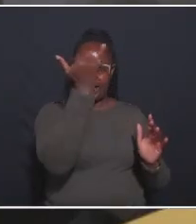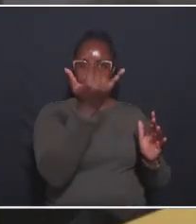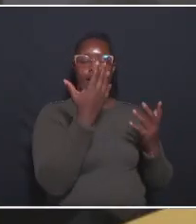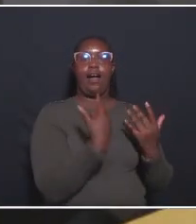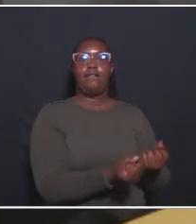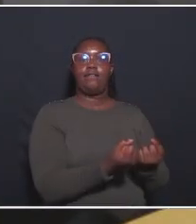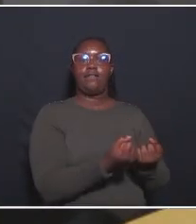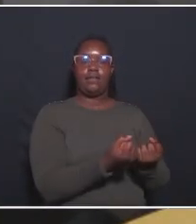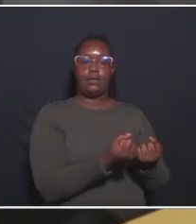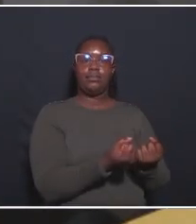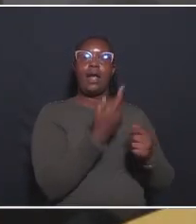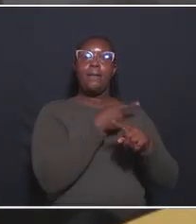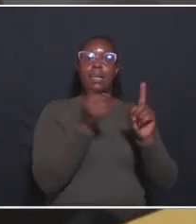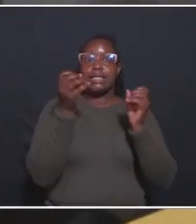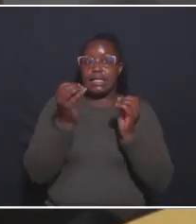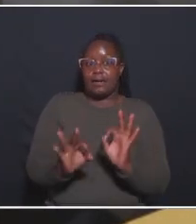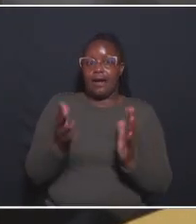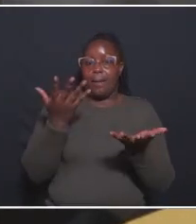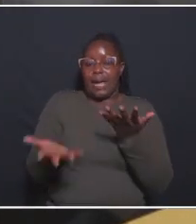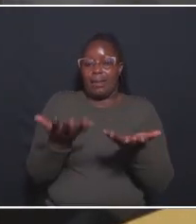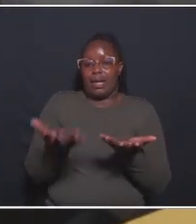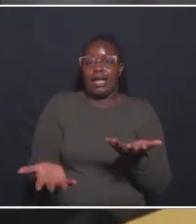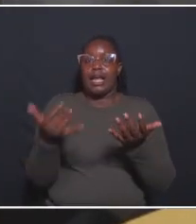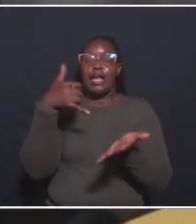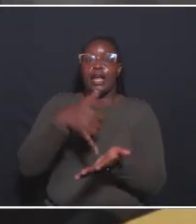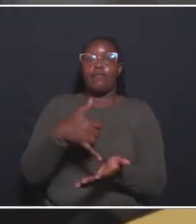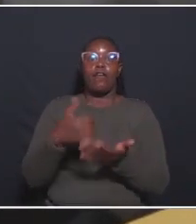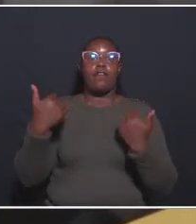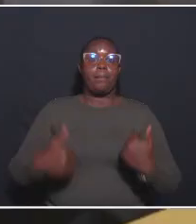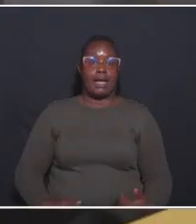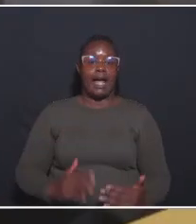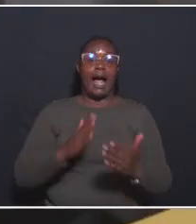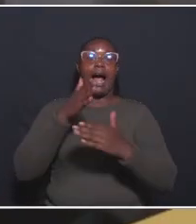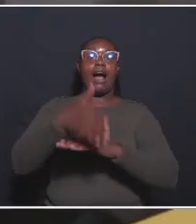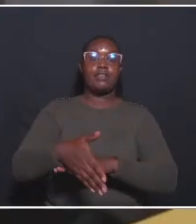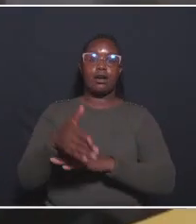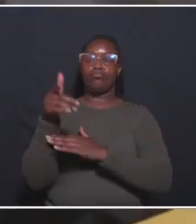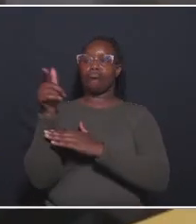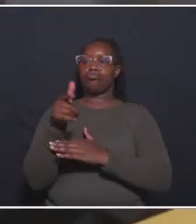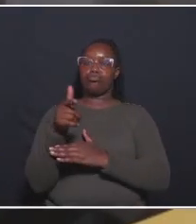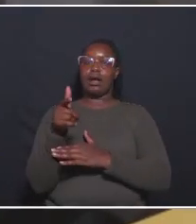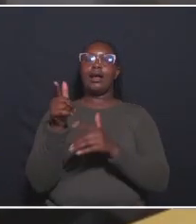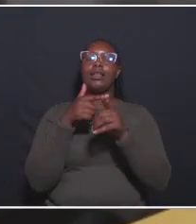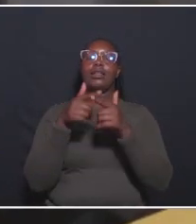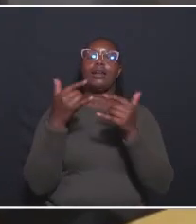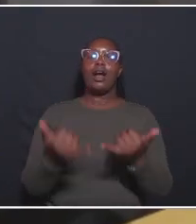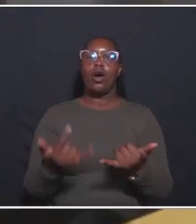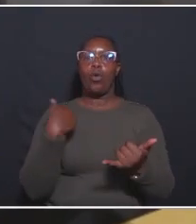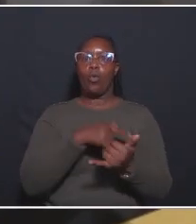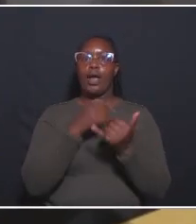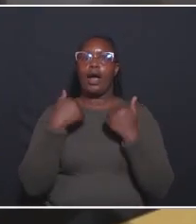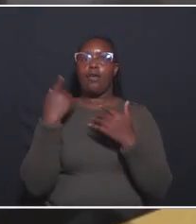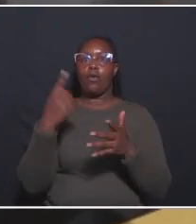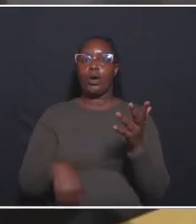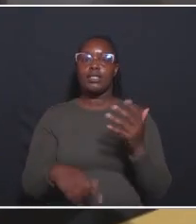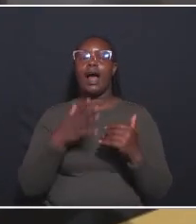situation that probably I've just been involved in post-production, we usually get let me say like a pitch